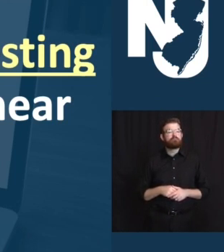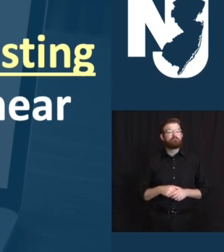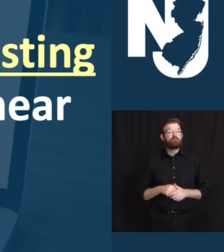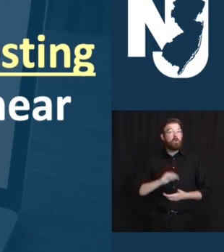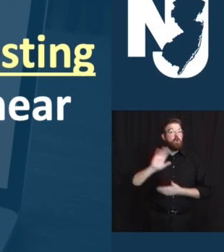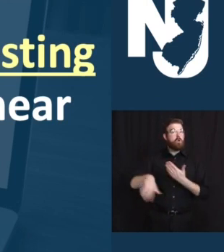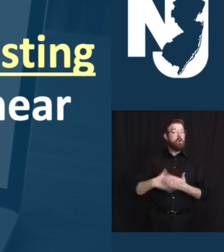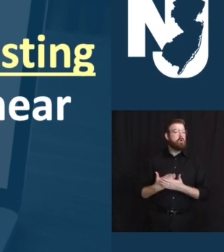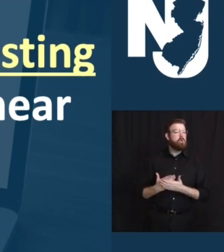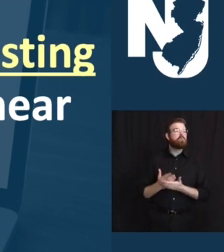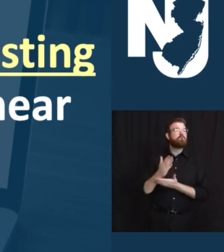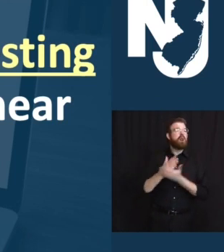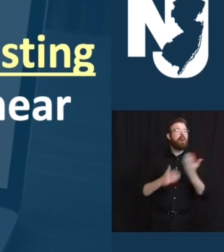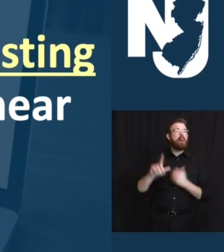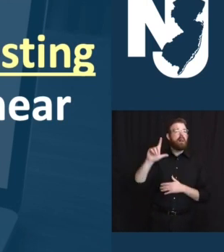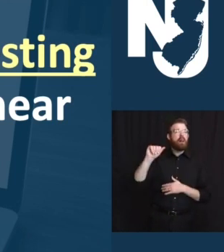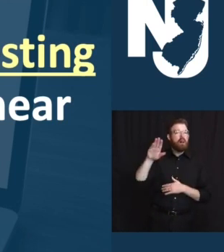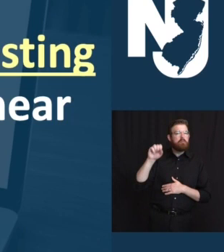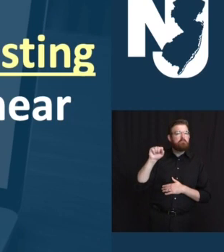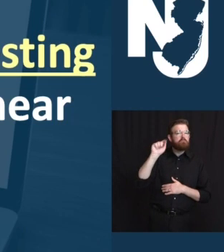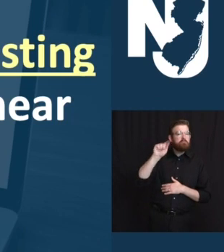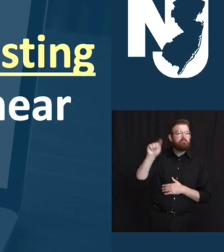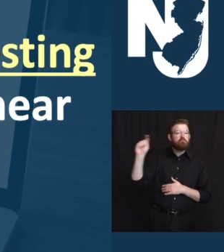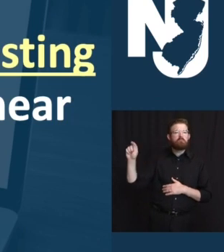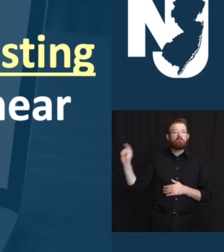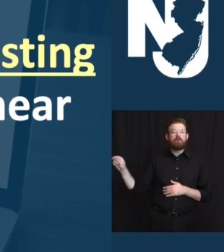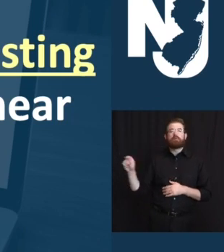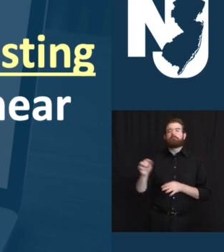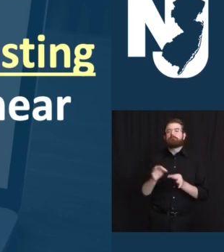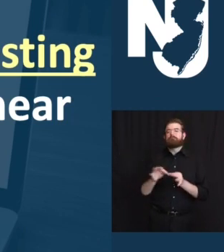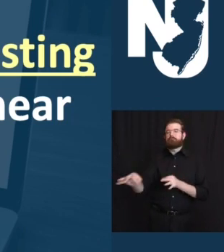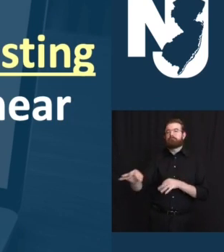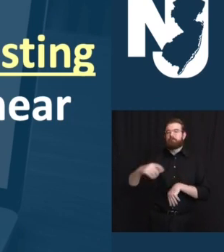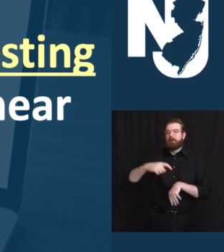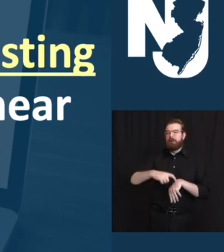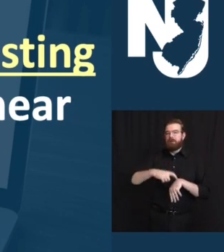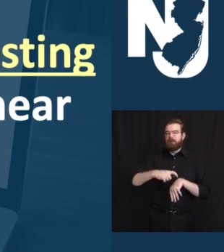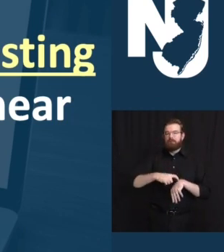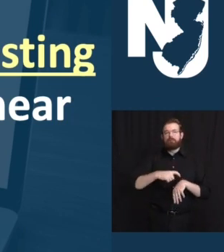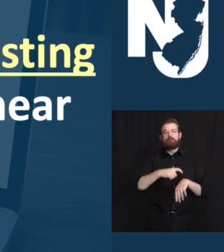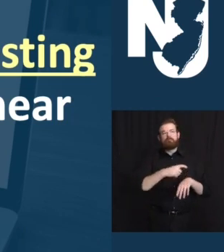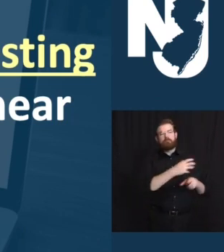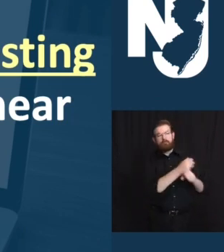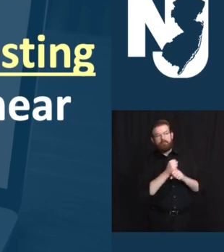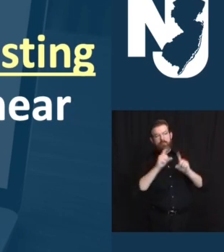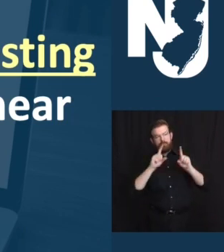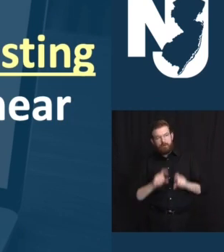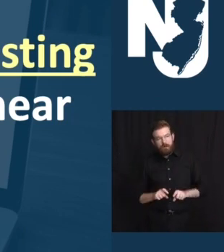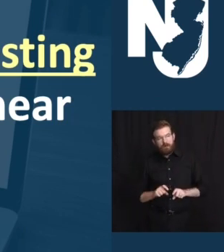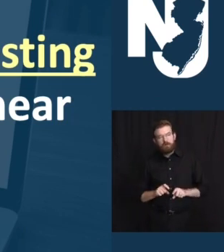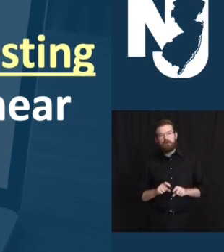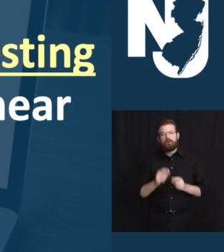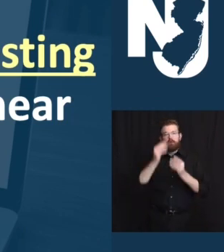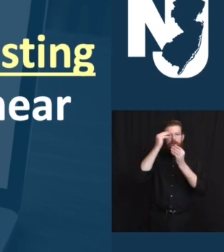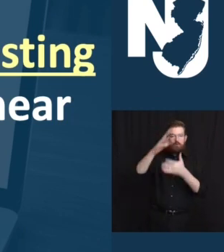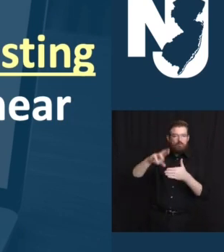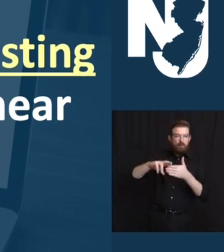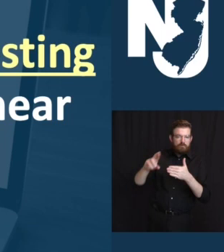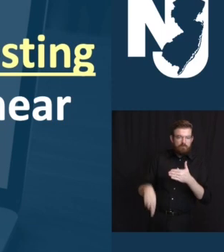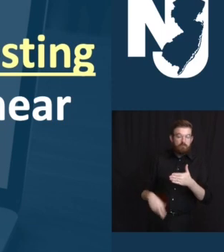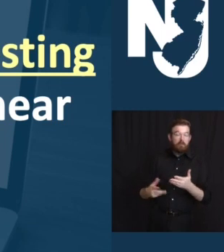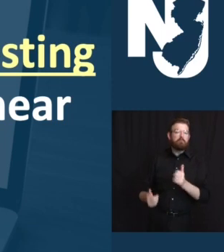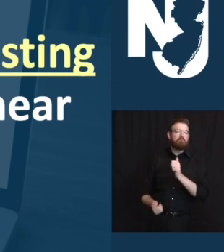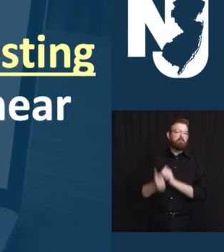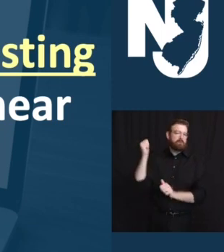the lag time between test and hearing whether you're positive or negative, and thank God mostly negative, has extended.